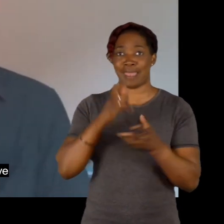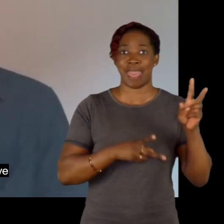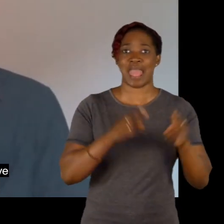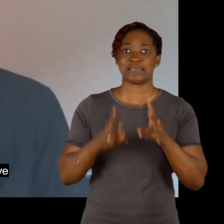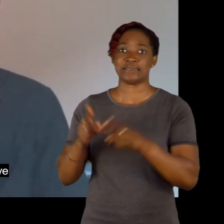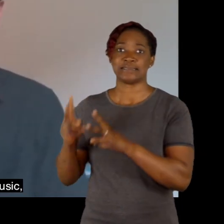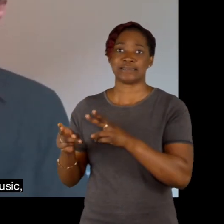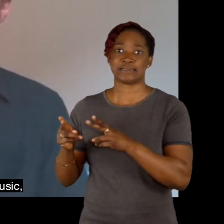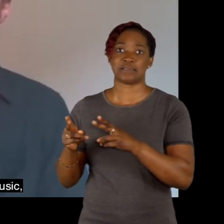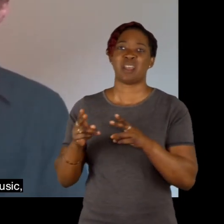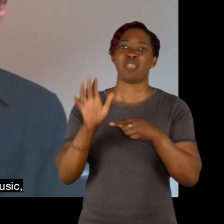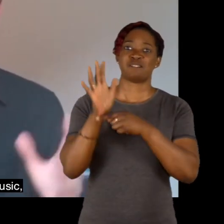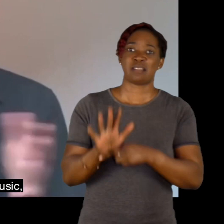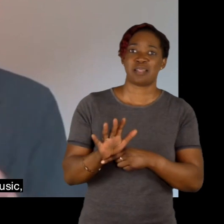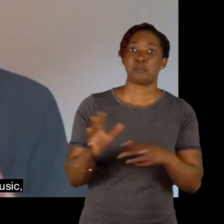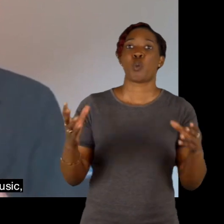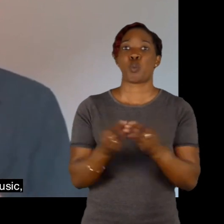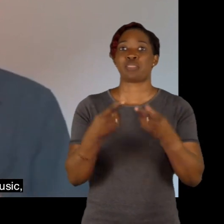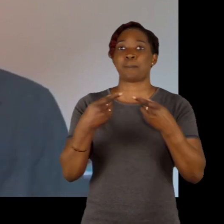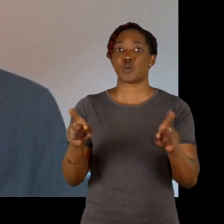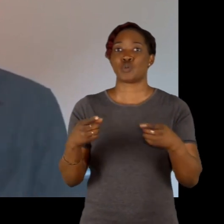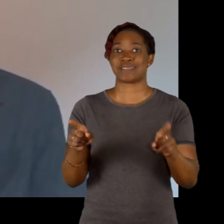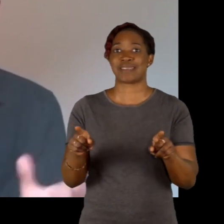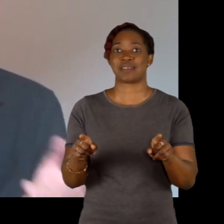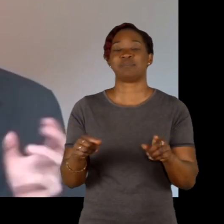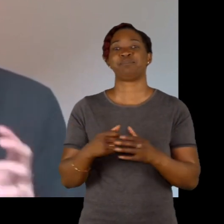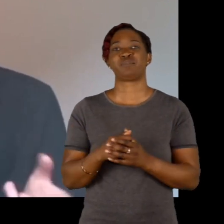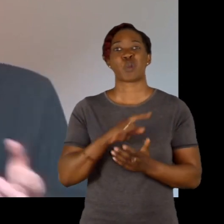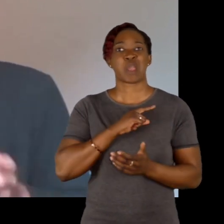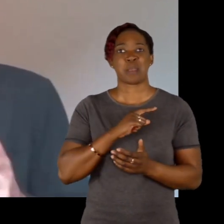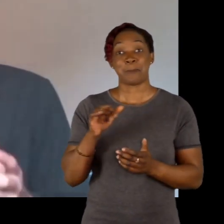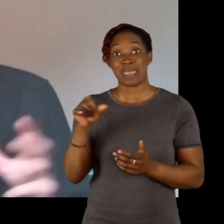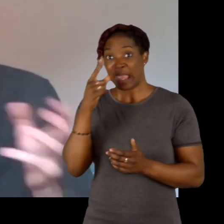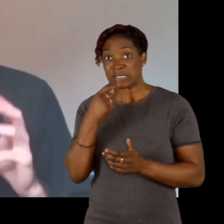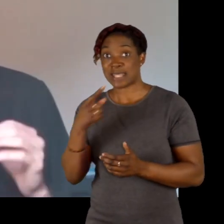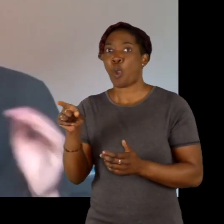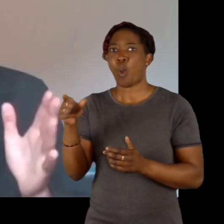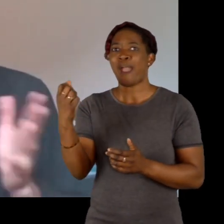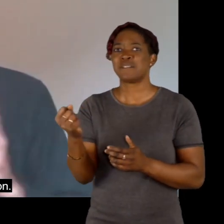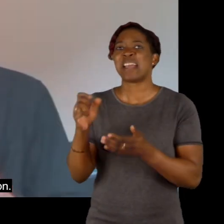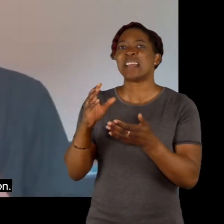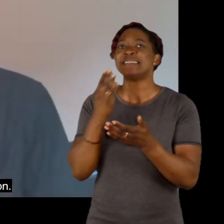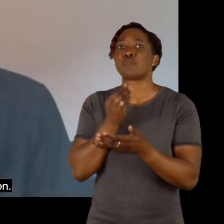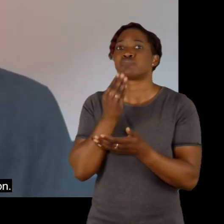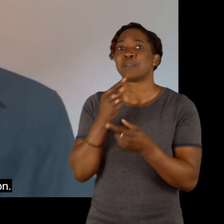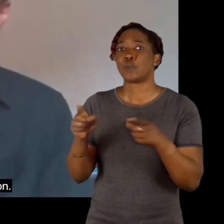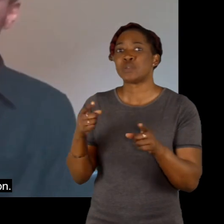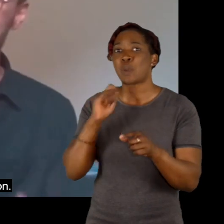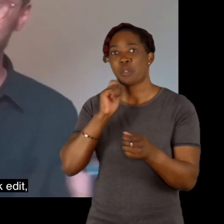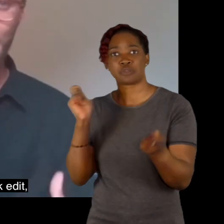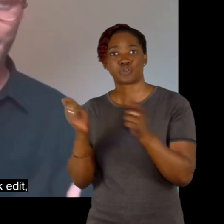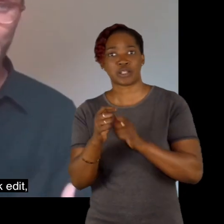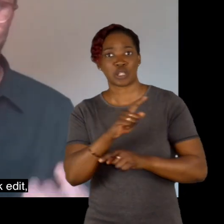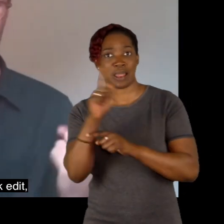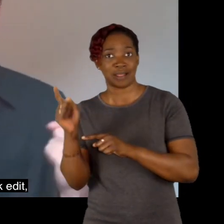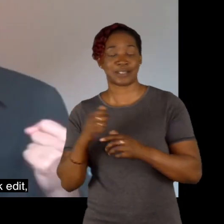music so they can edit the film together with the music rather than using, say, a temporary piece of music you're going to change later on.